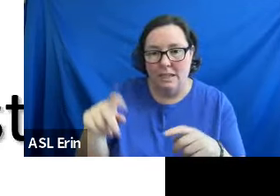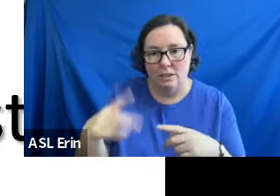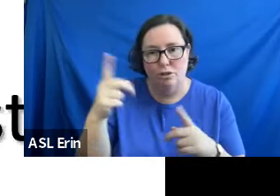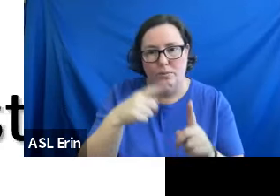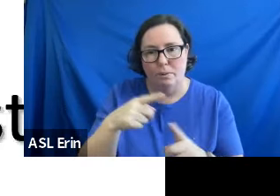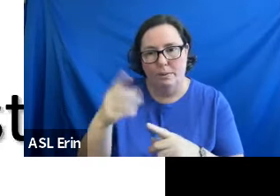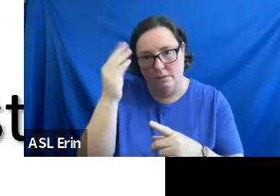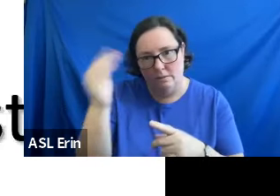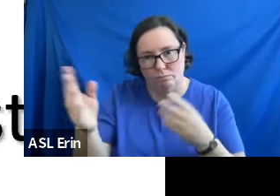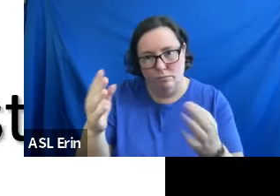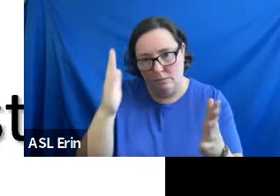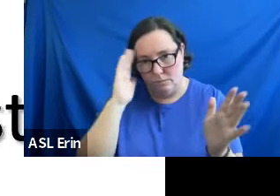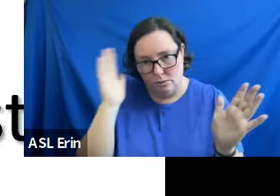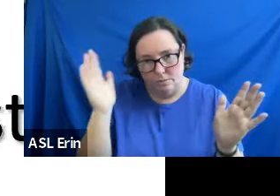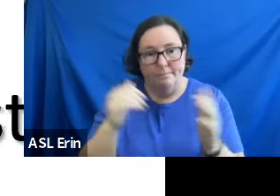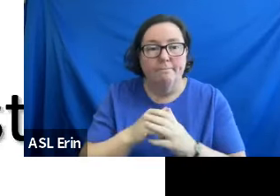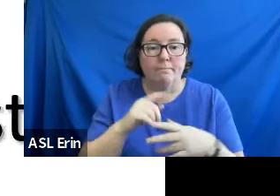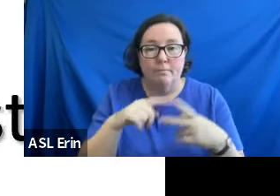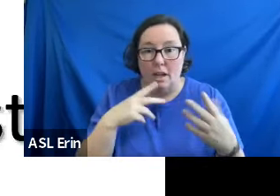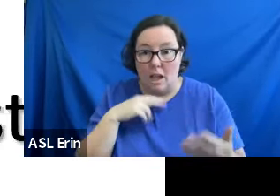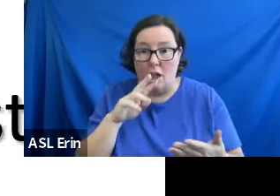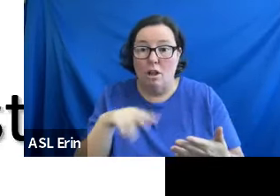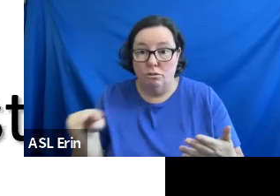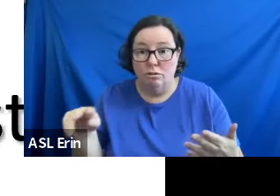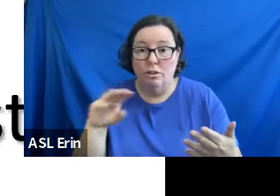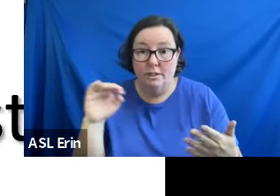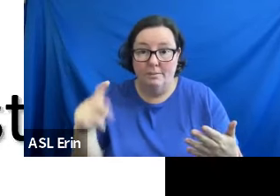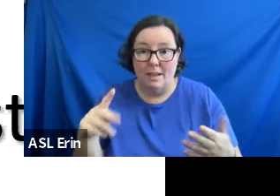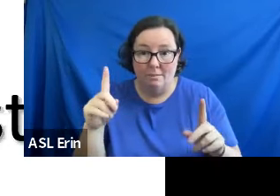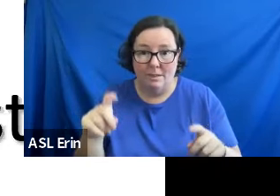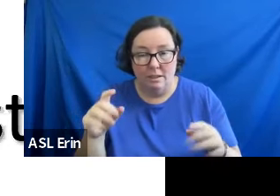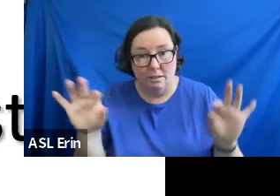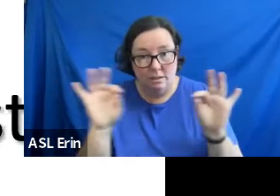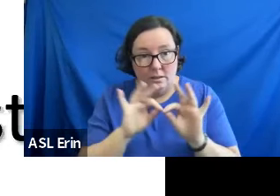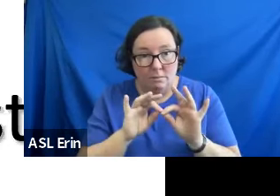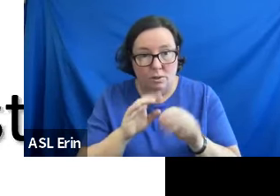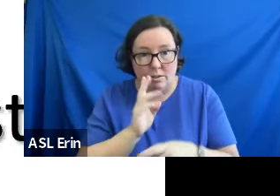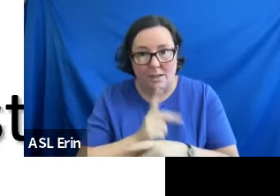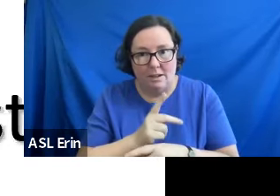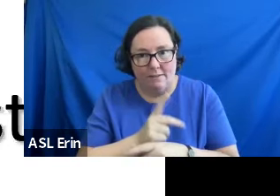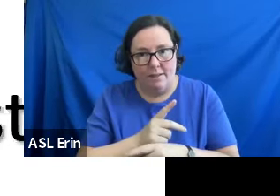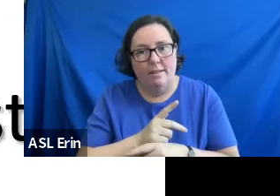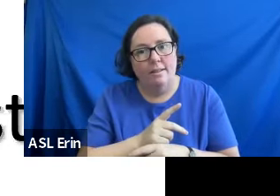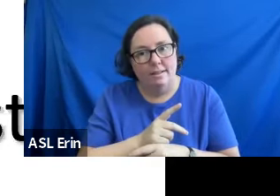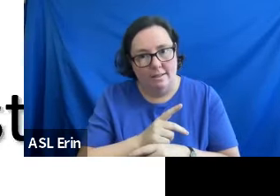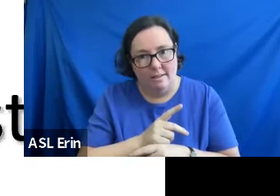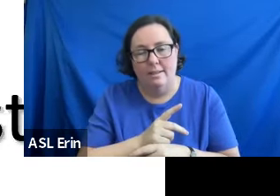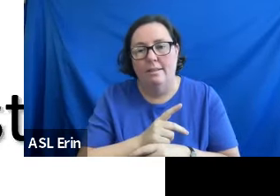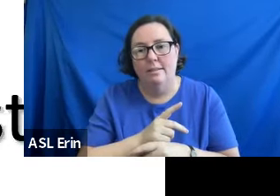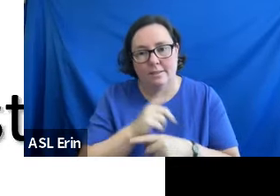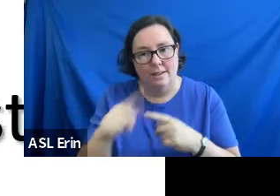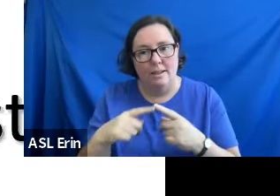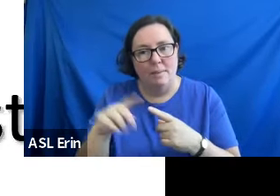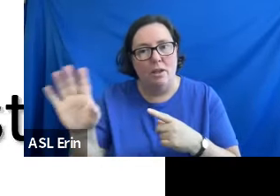One, I looked at the materials. It's important to be careful about the